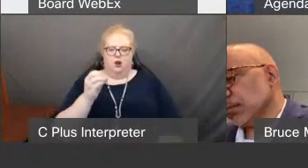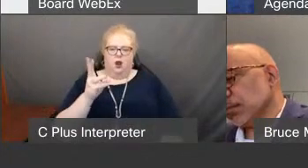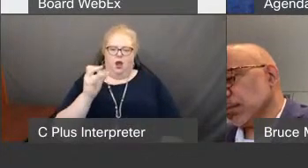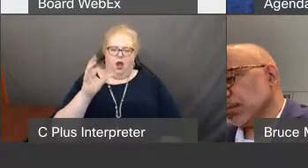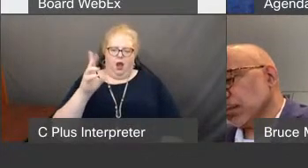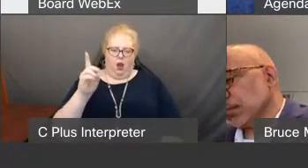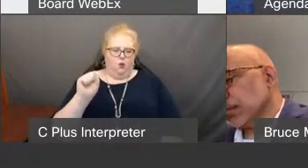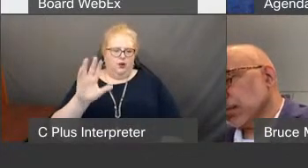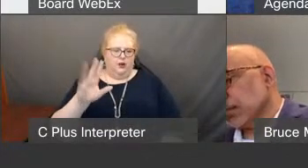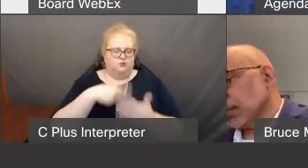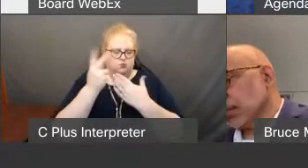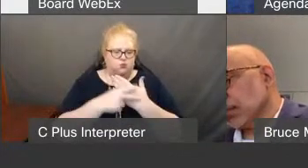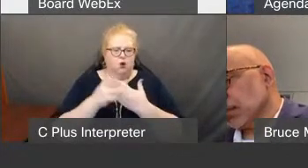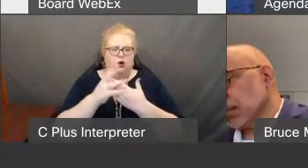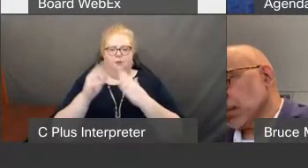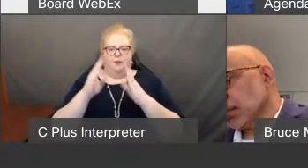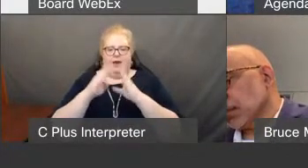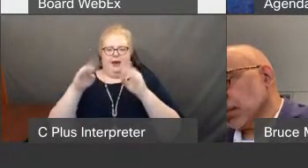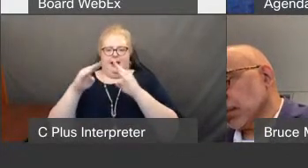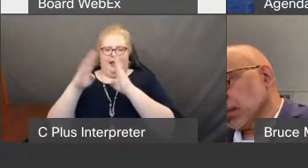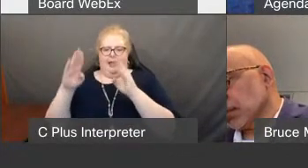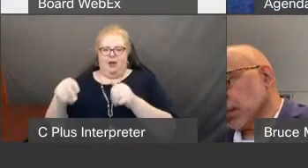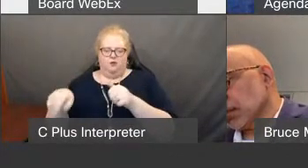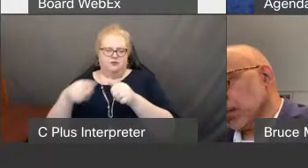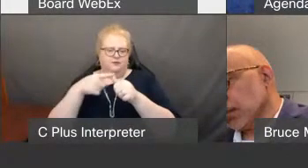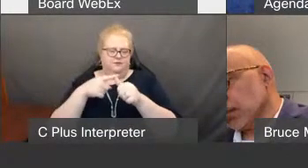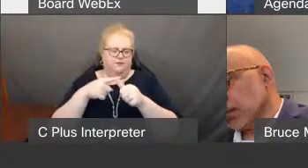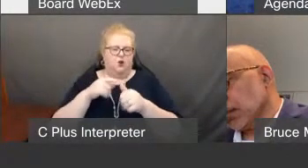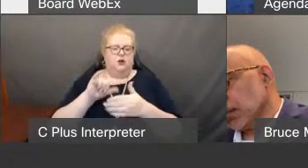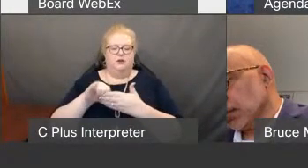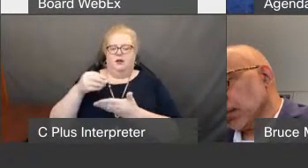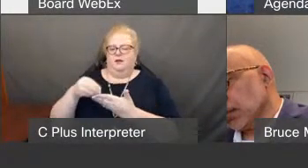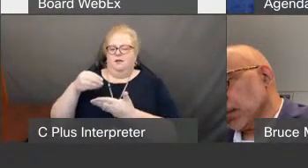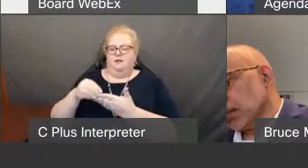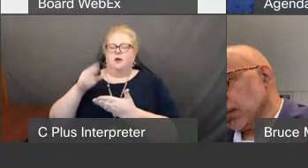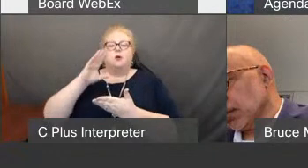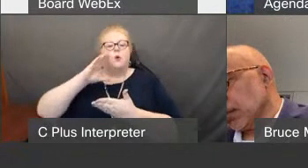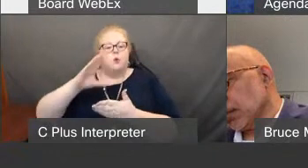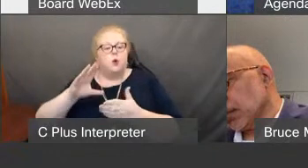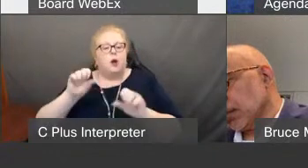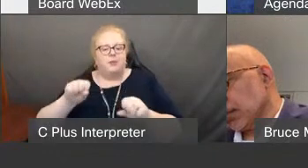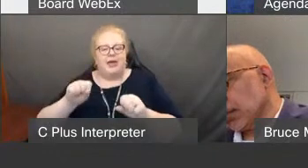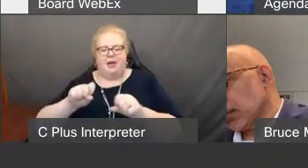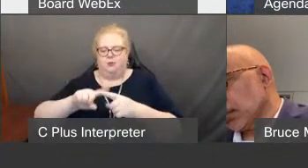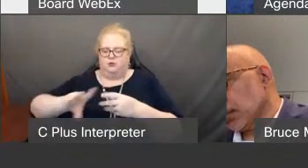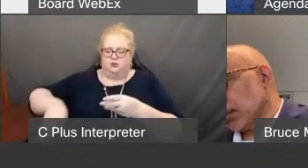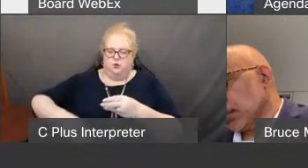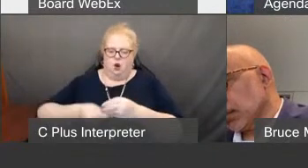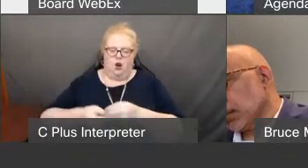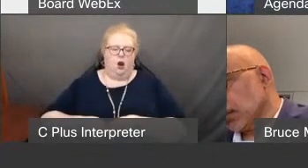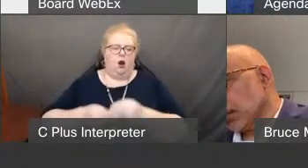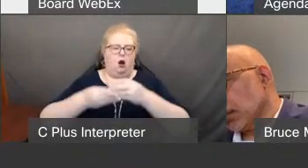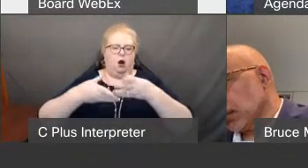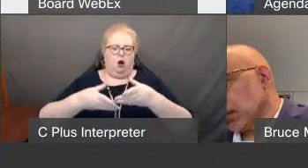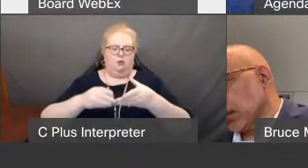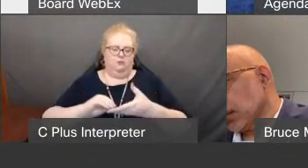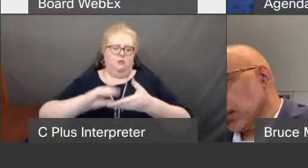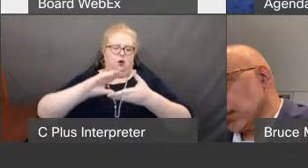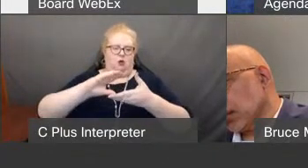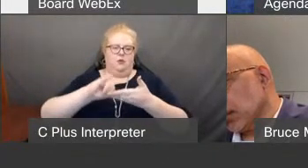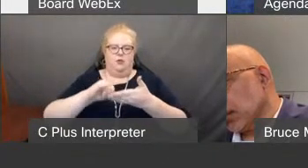additional funding that we receive from, this will augment the dollars that we receive from CBDG, which is